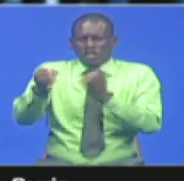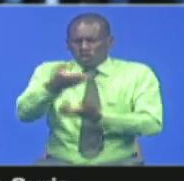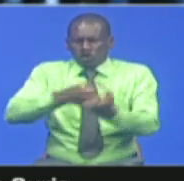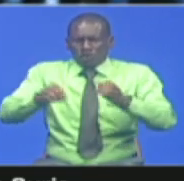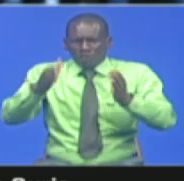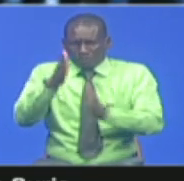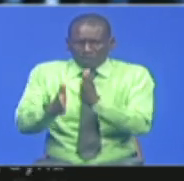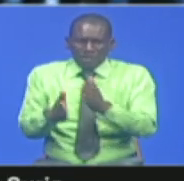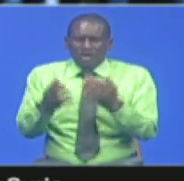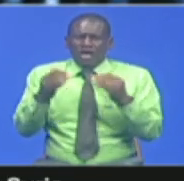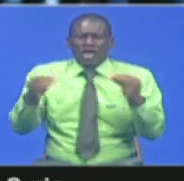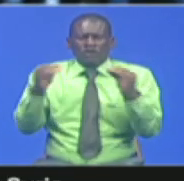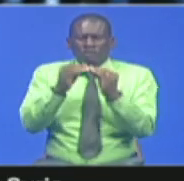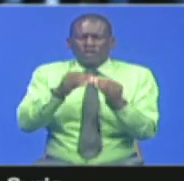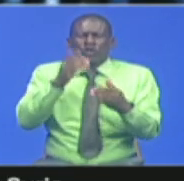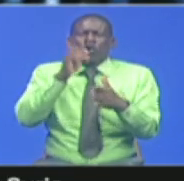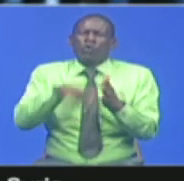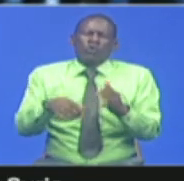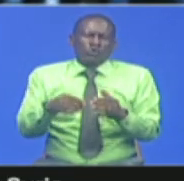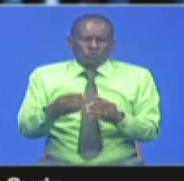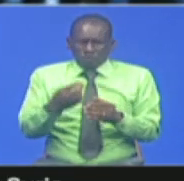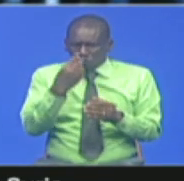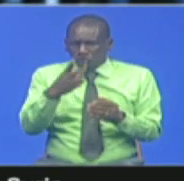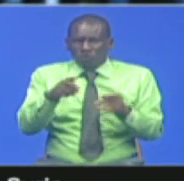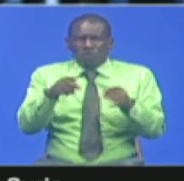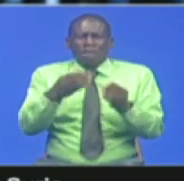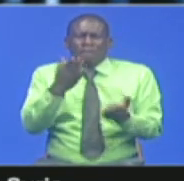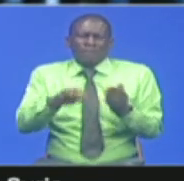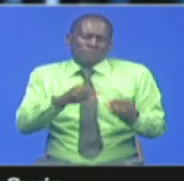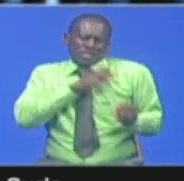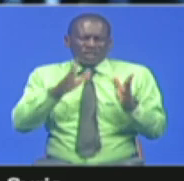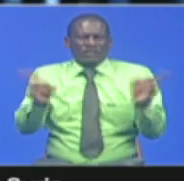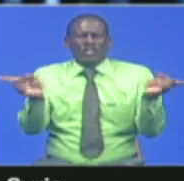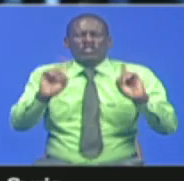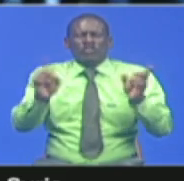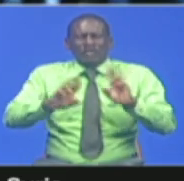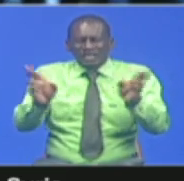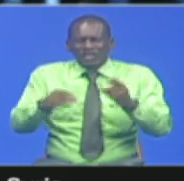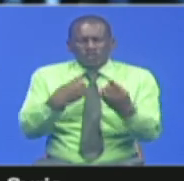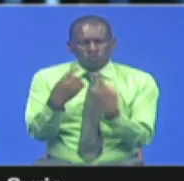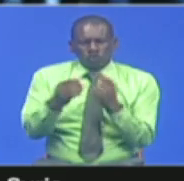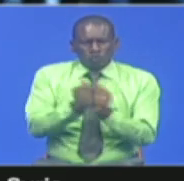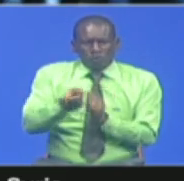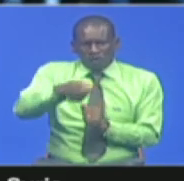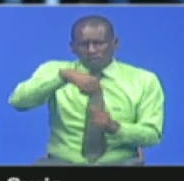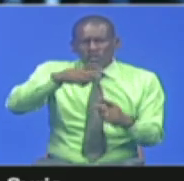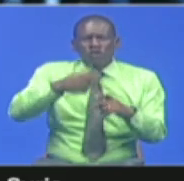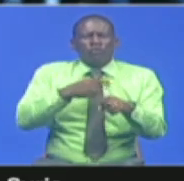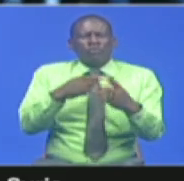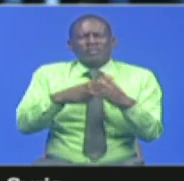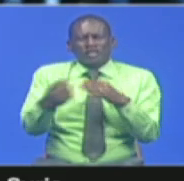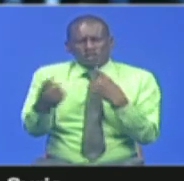But kitu ambacho tuliona kwamba wenda governor bado hako tayari kwa mazungumzo. Tangu mazungumzo hayo yaanze,